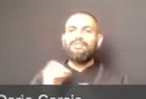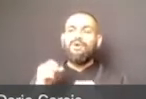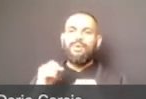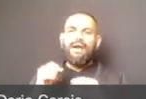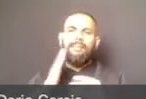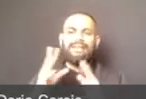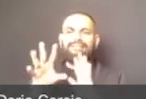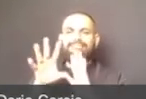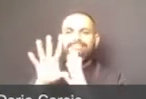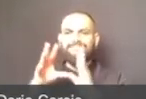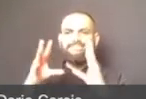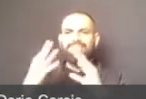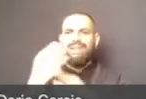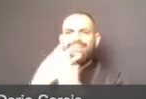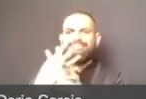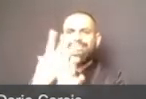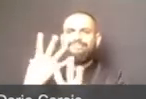camera, but listen as much as possible.